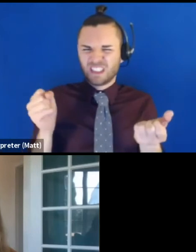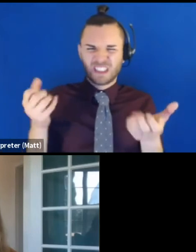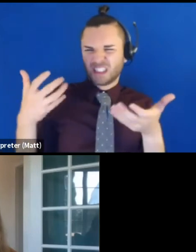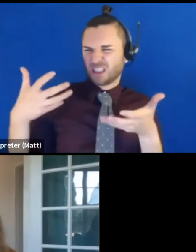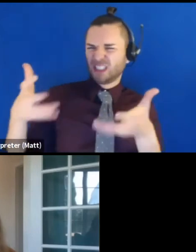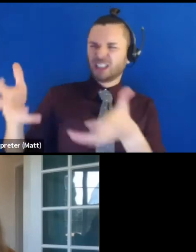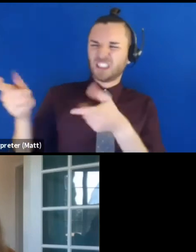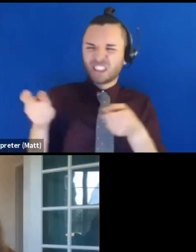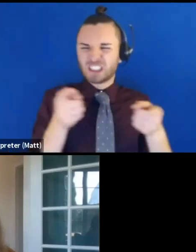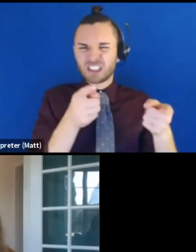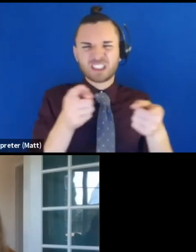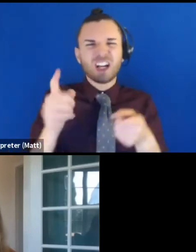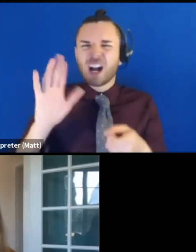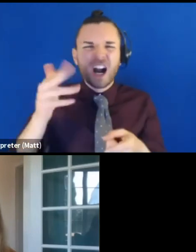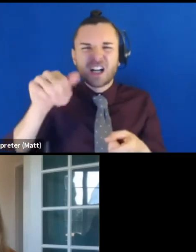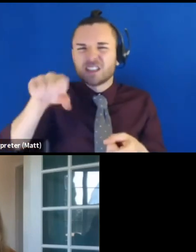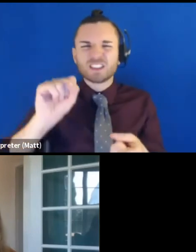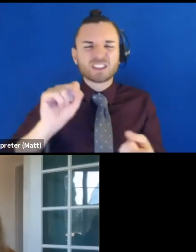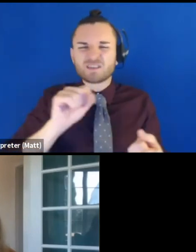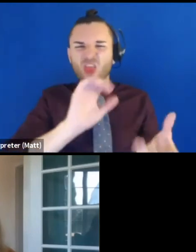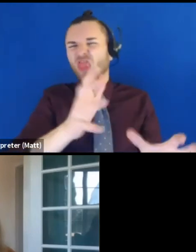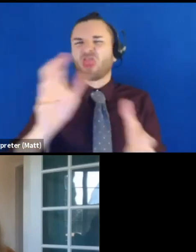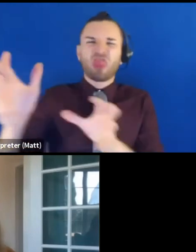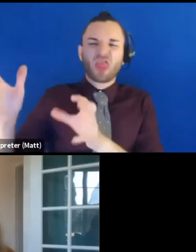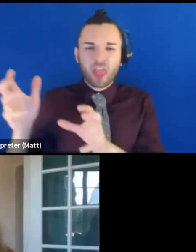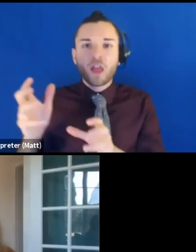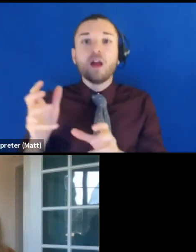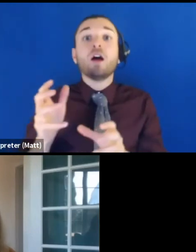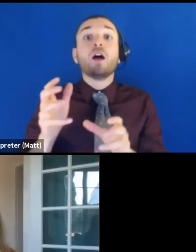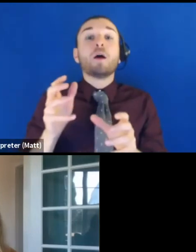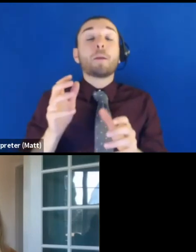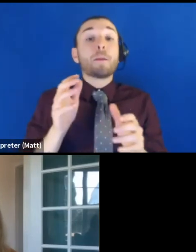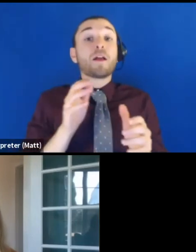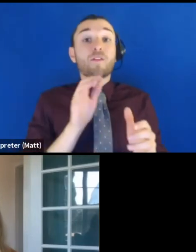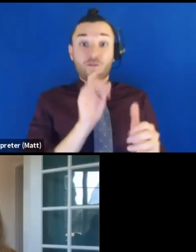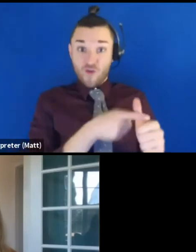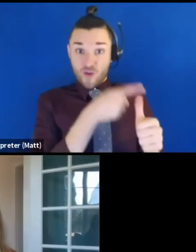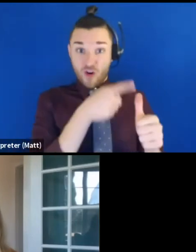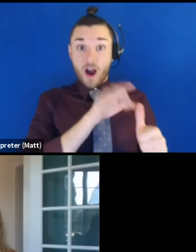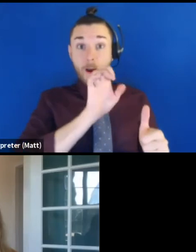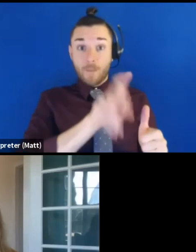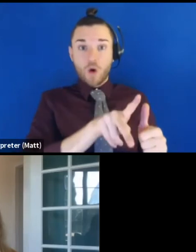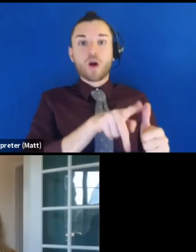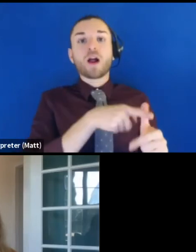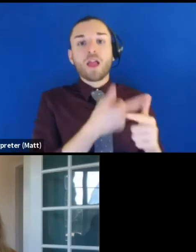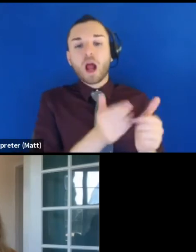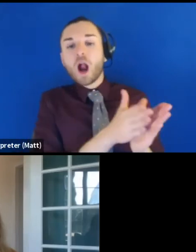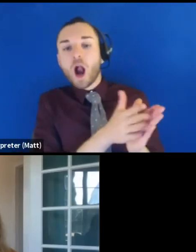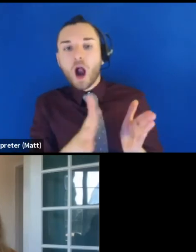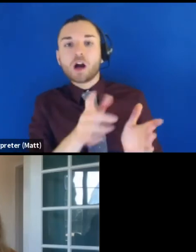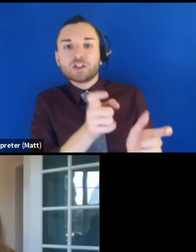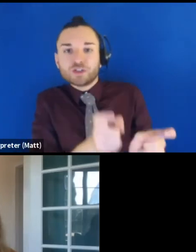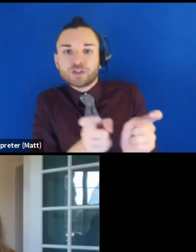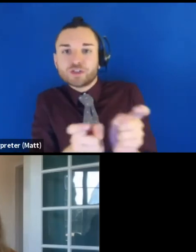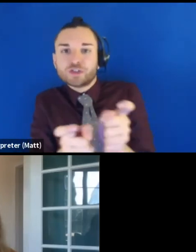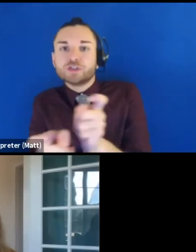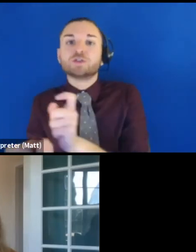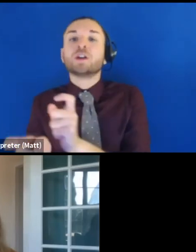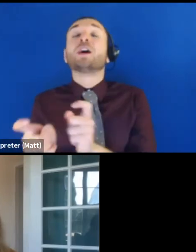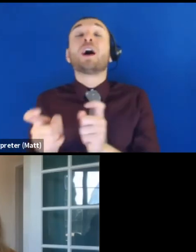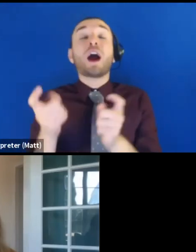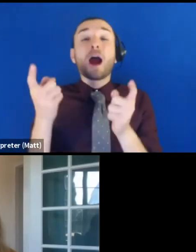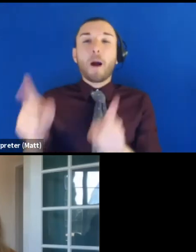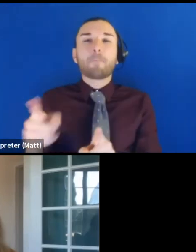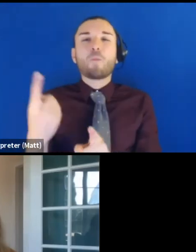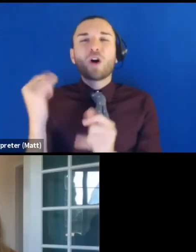was changed by the women writers who created her. And I was watching an interview actually with Treva Silverman, who wrote for the